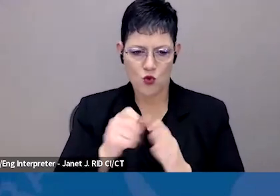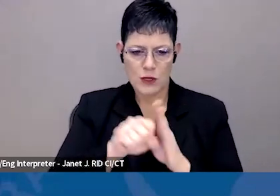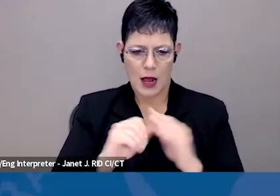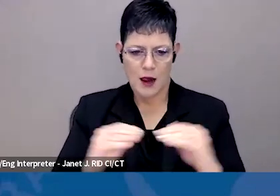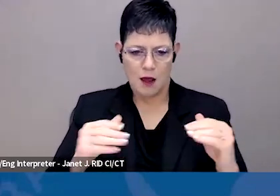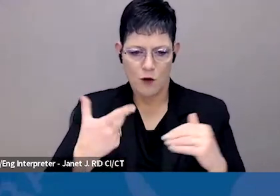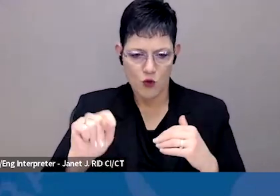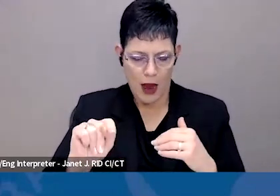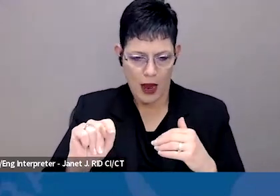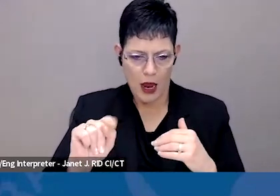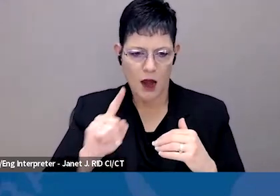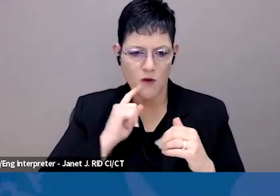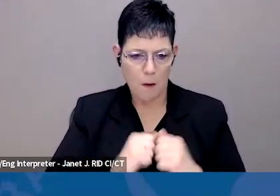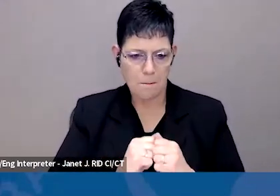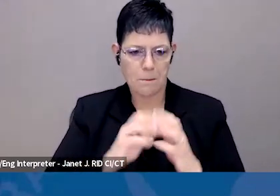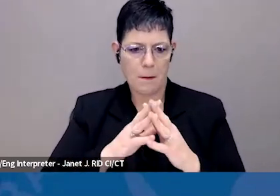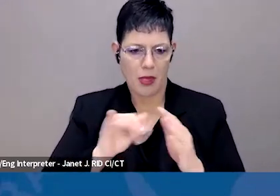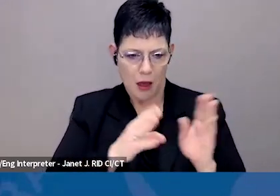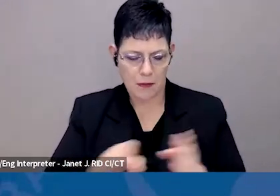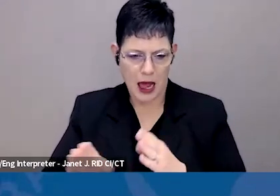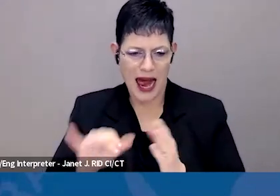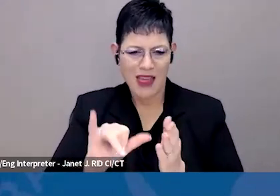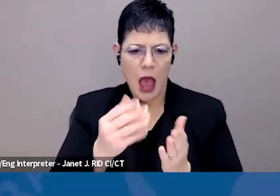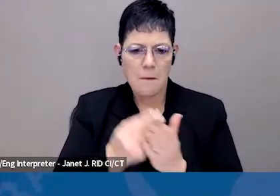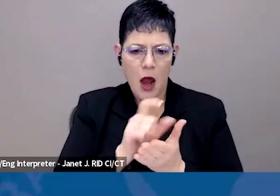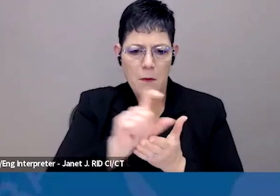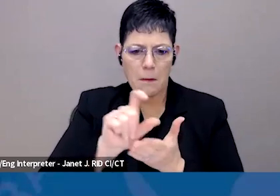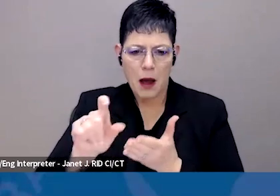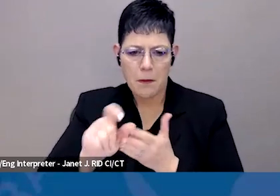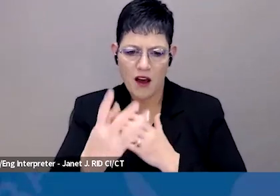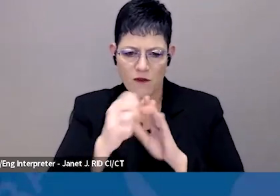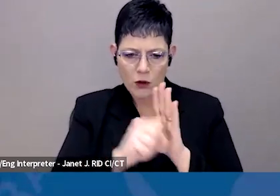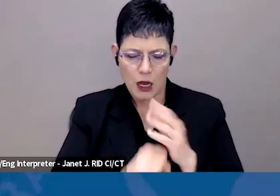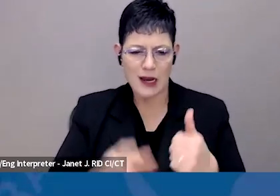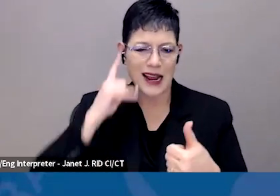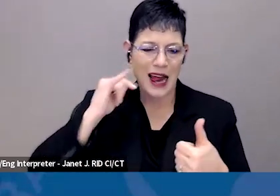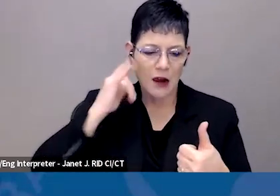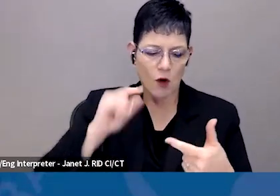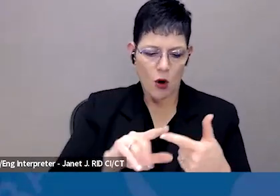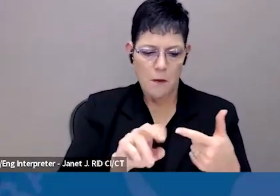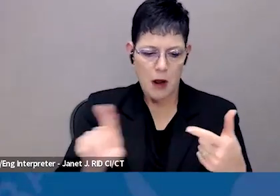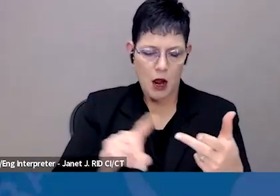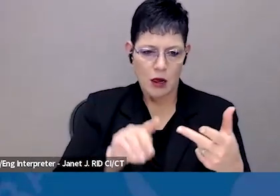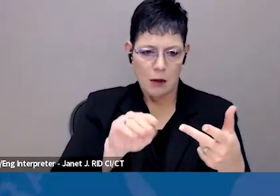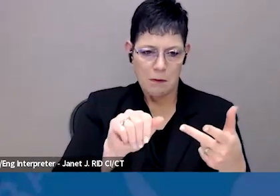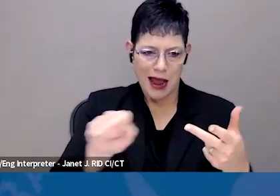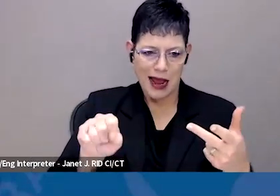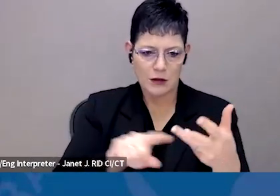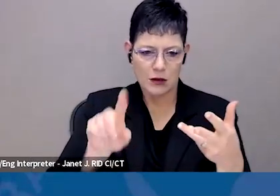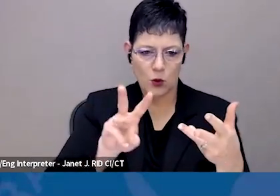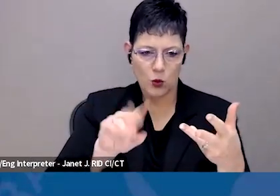for implementing the strategy. That funding went to 4 states: California, Maryland, Massachusetts, and